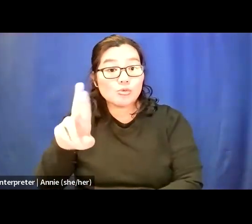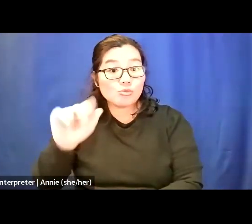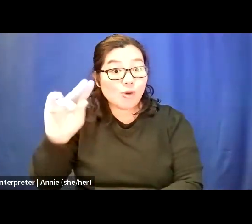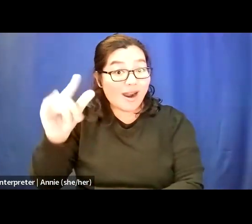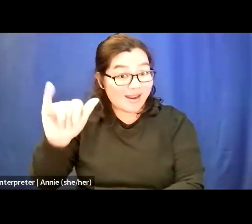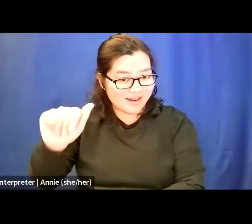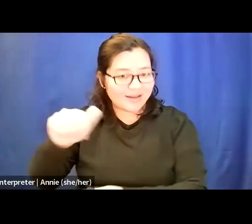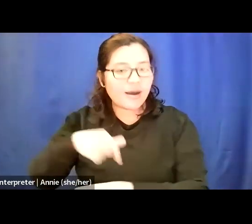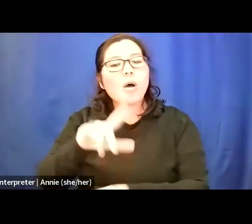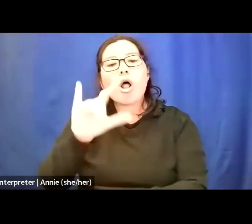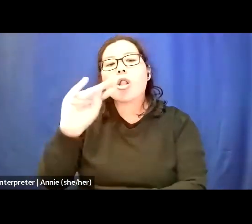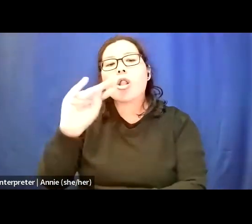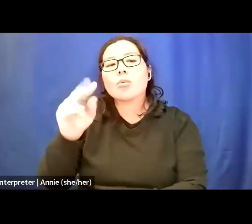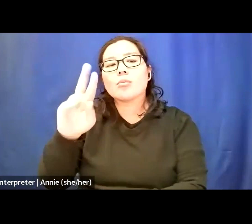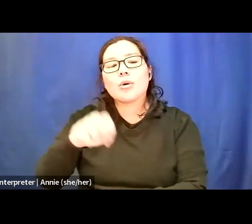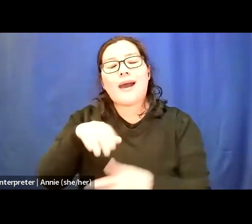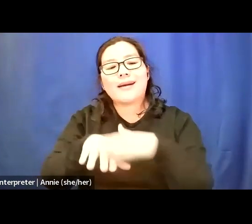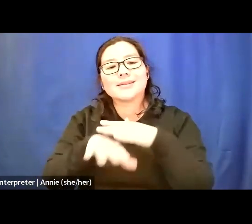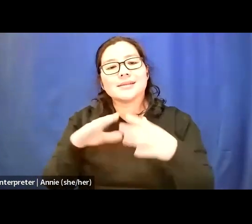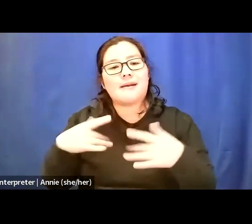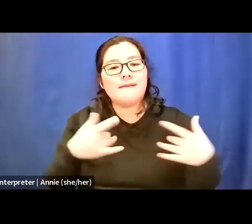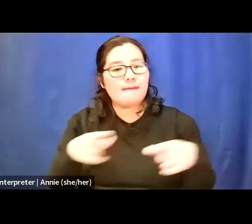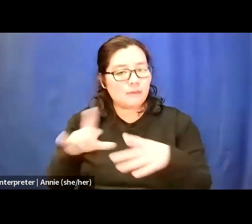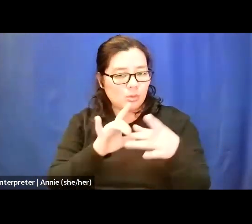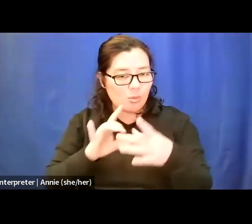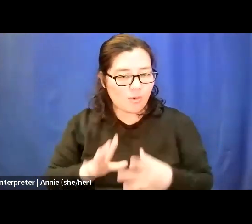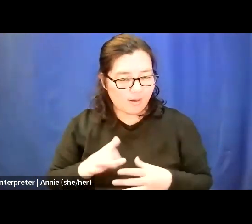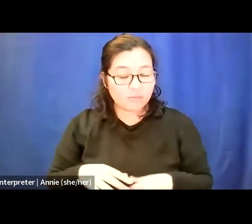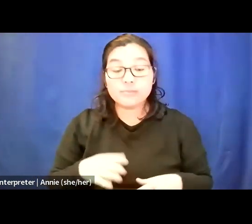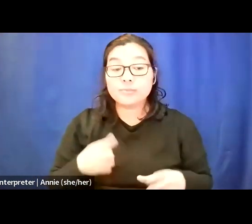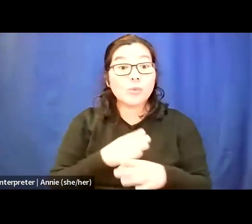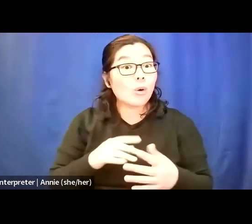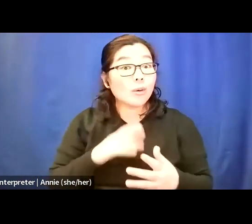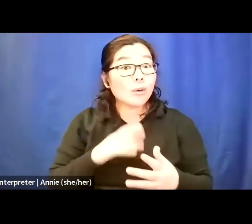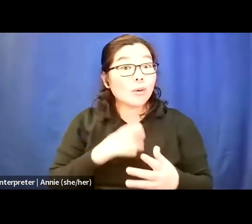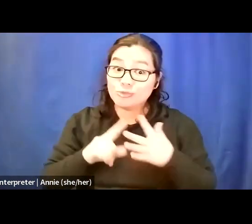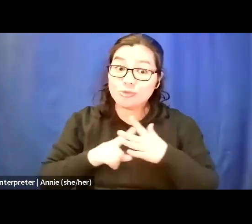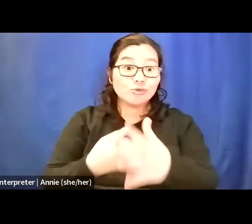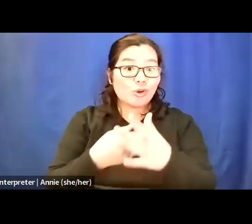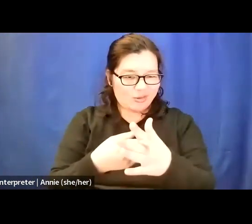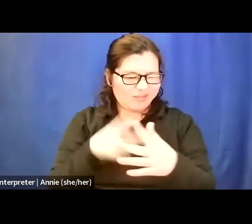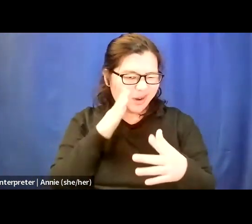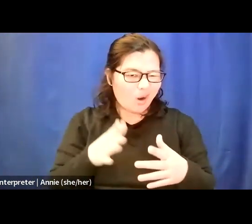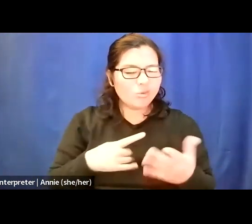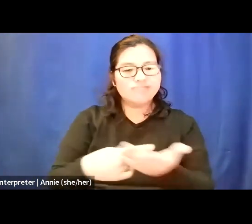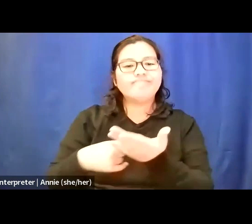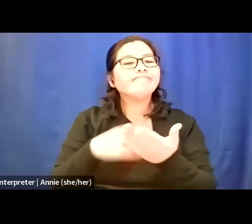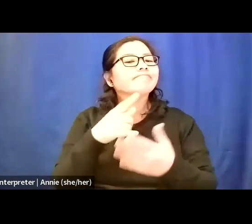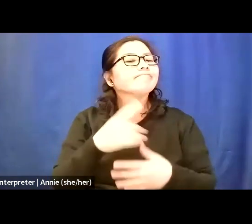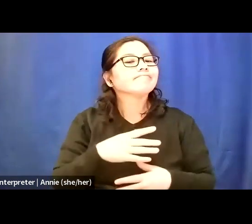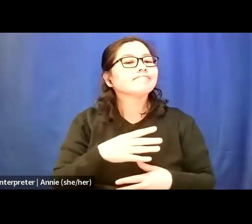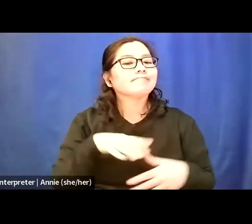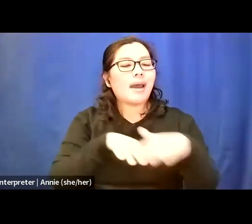and Events Coordinator. Before we dive in, I'm going to go over some access notes, which are